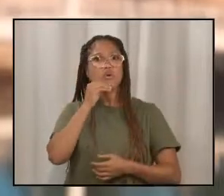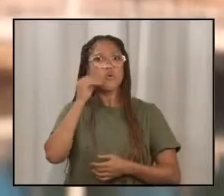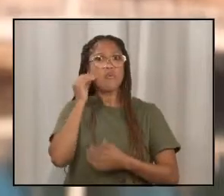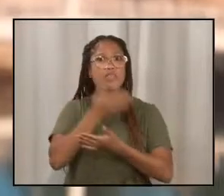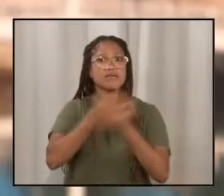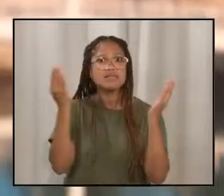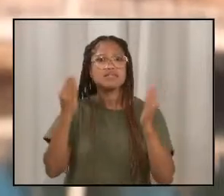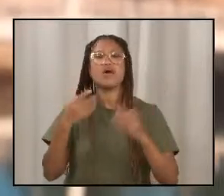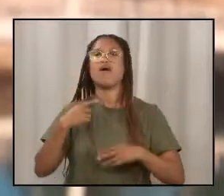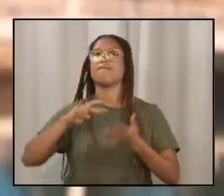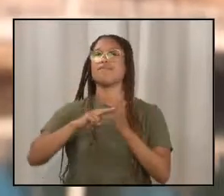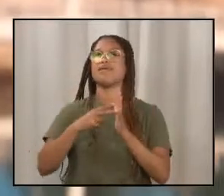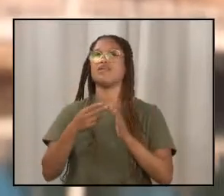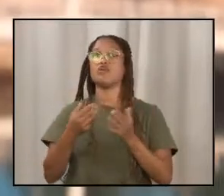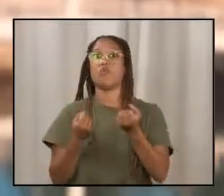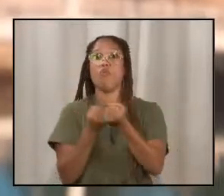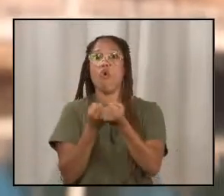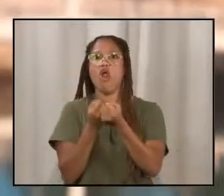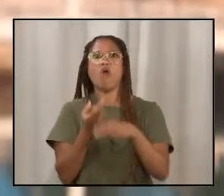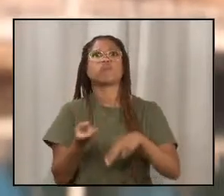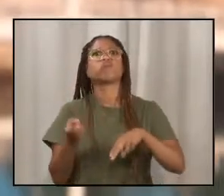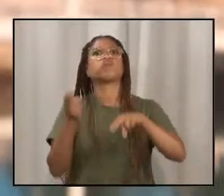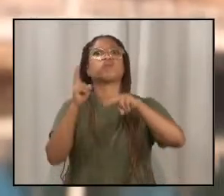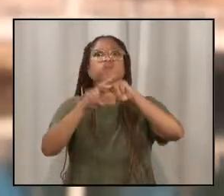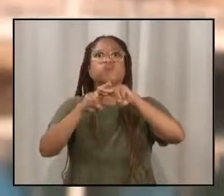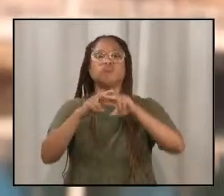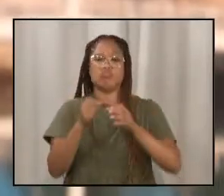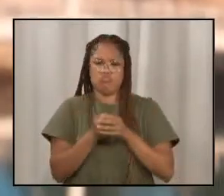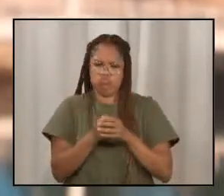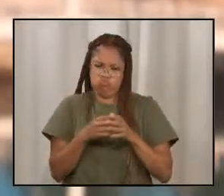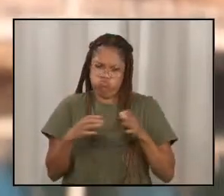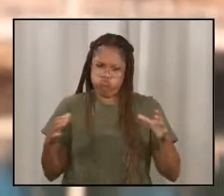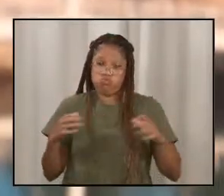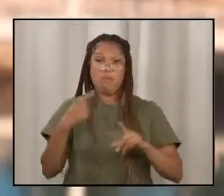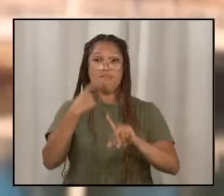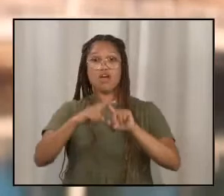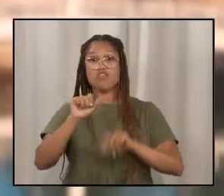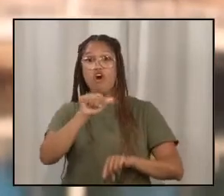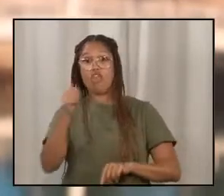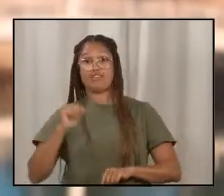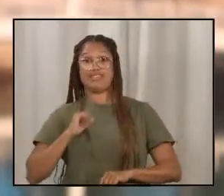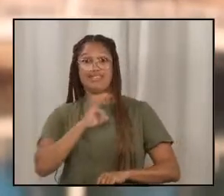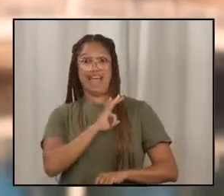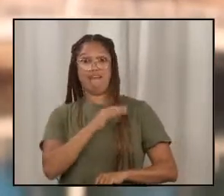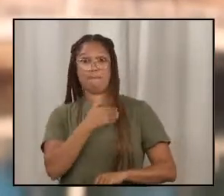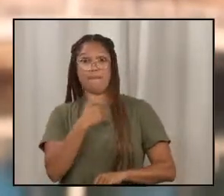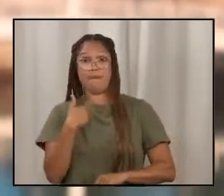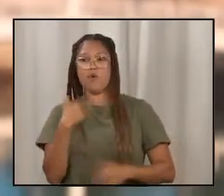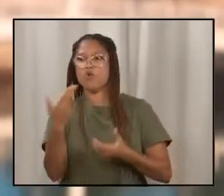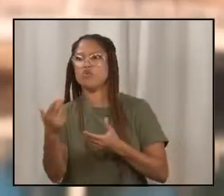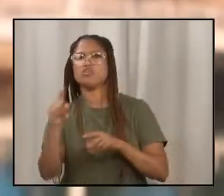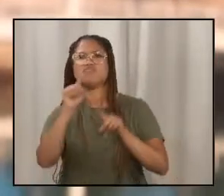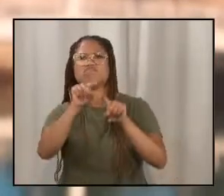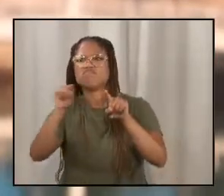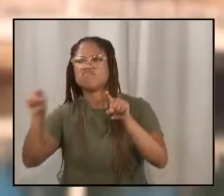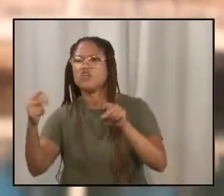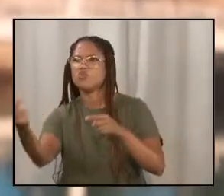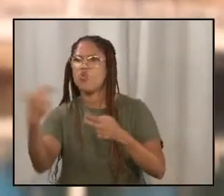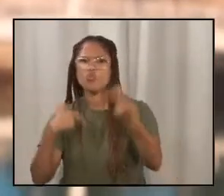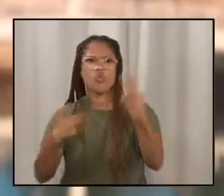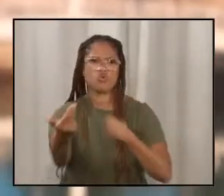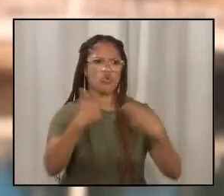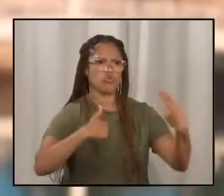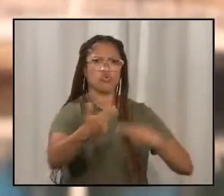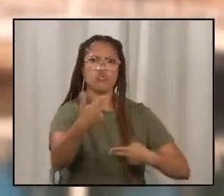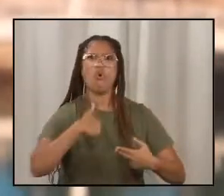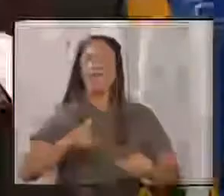and bring on new support. It's been great because we've had staff members from other bureaus join our team sort of with an all hands on